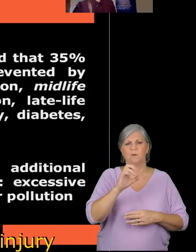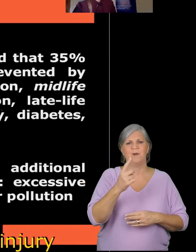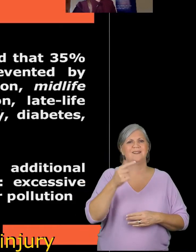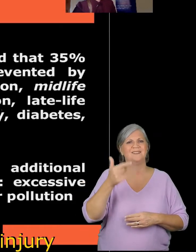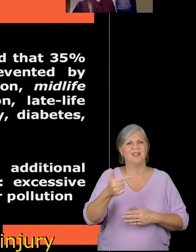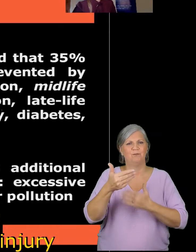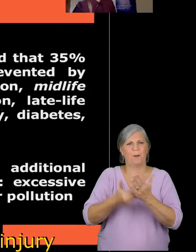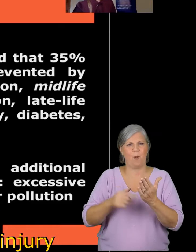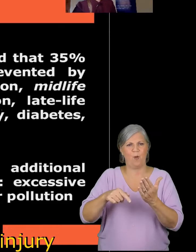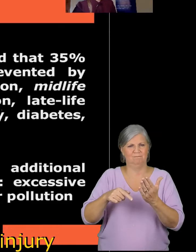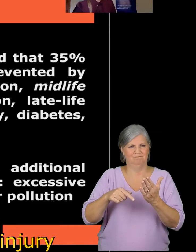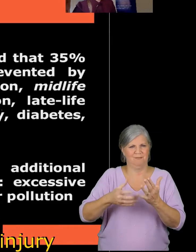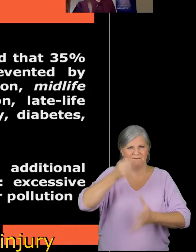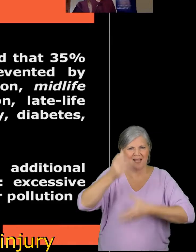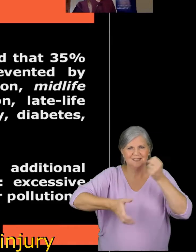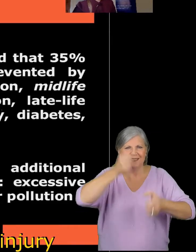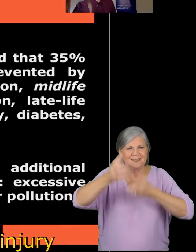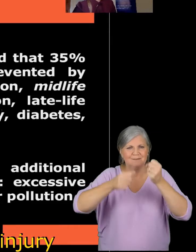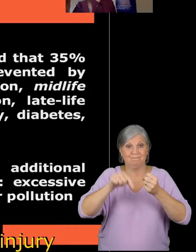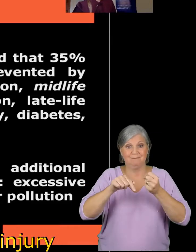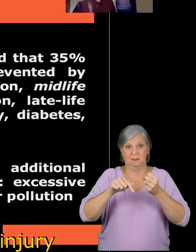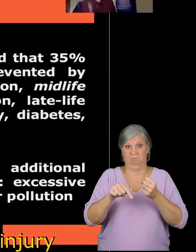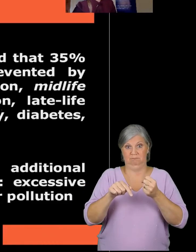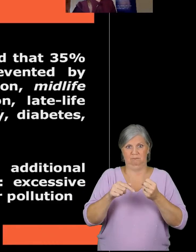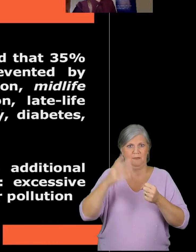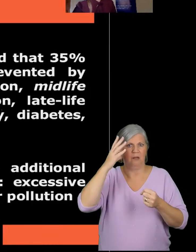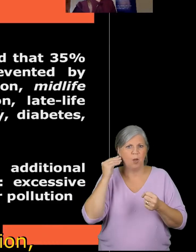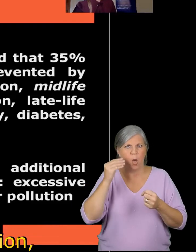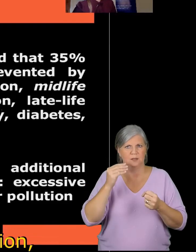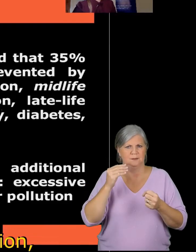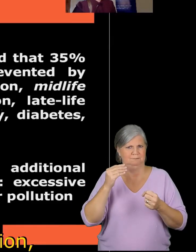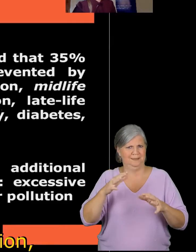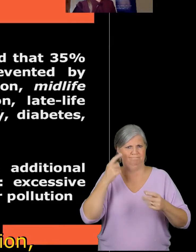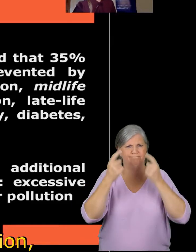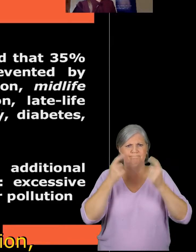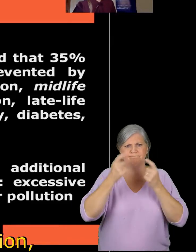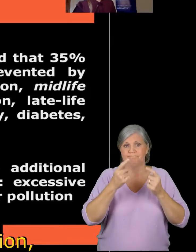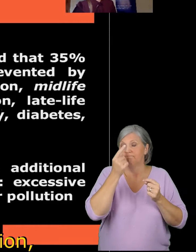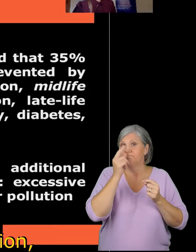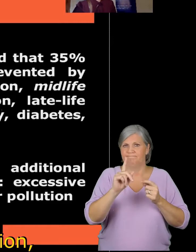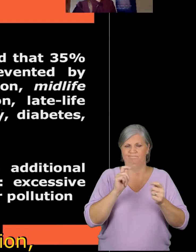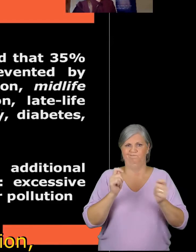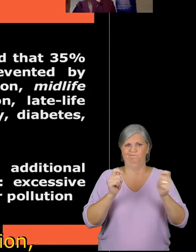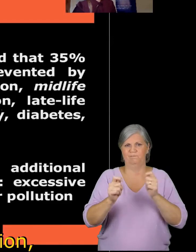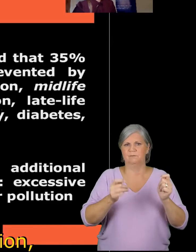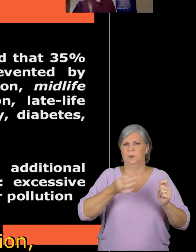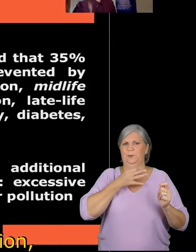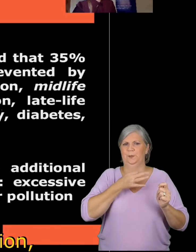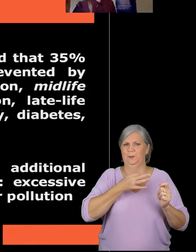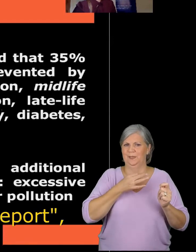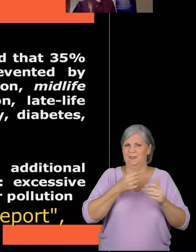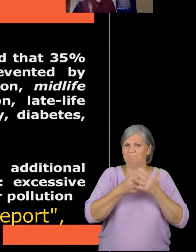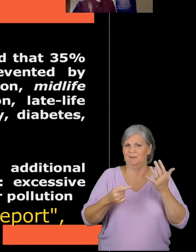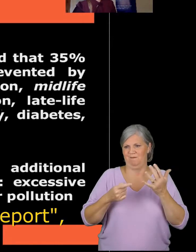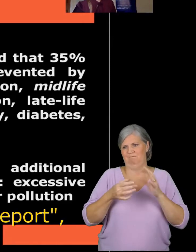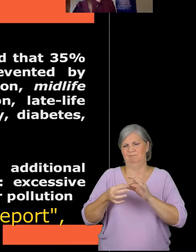are excessive alcohol consumption, head injury, and air pollution. In the Dementia